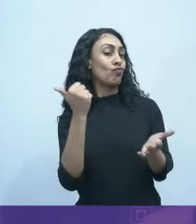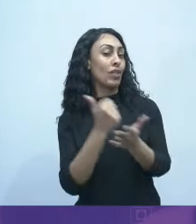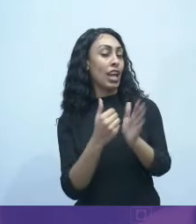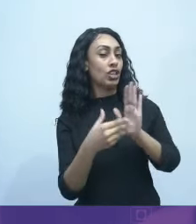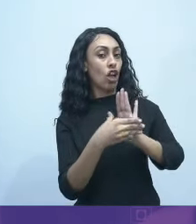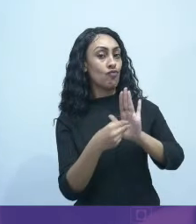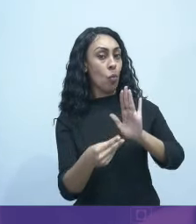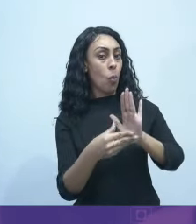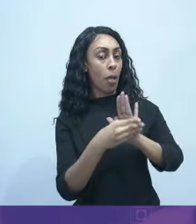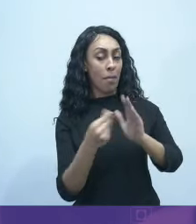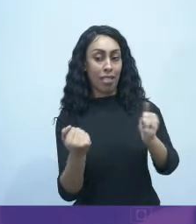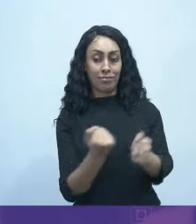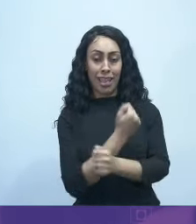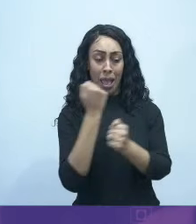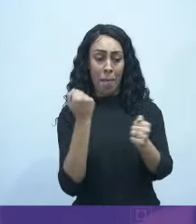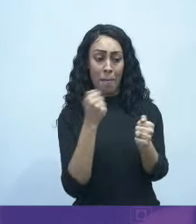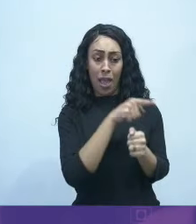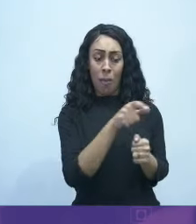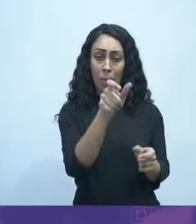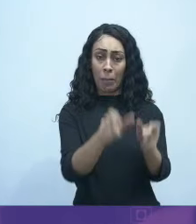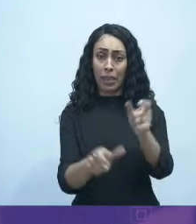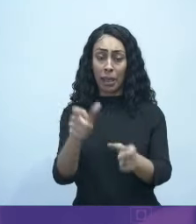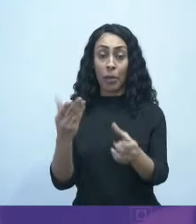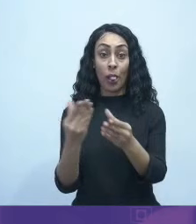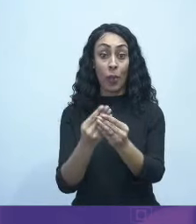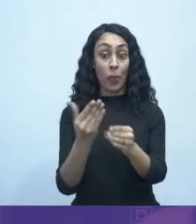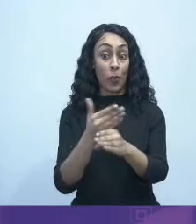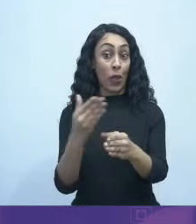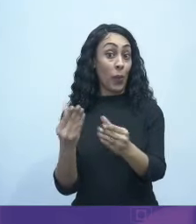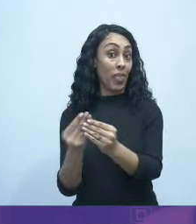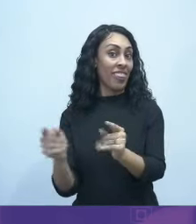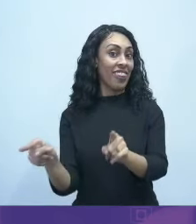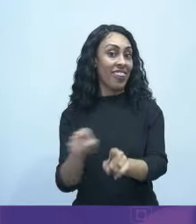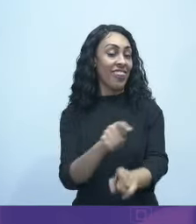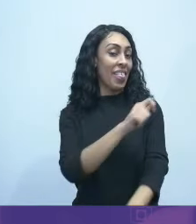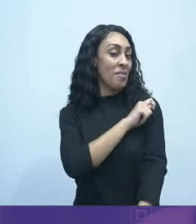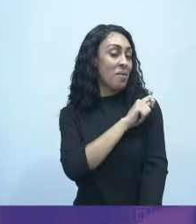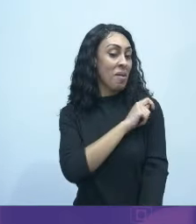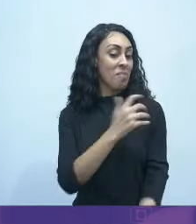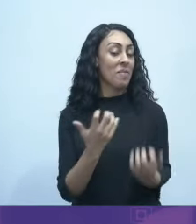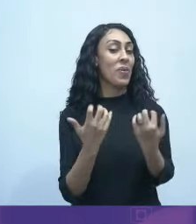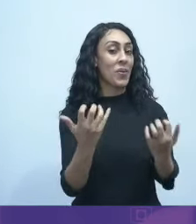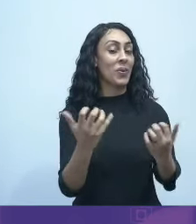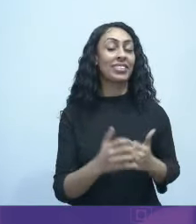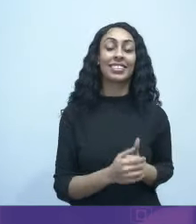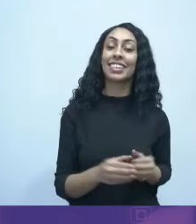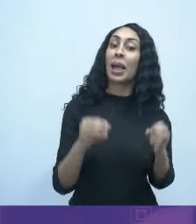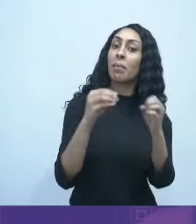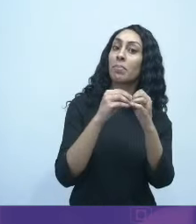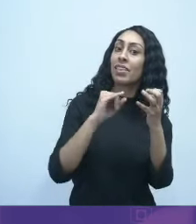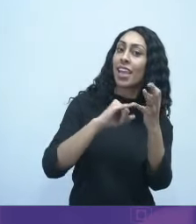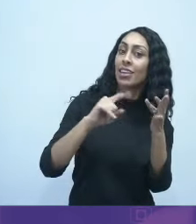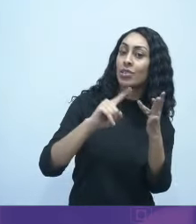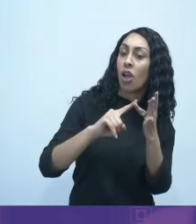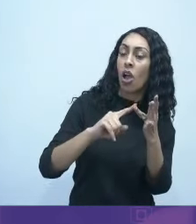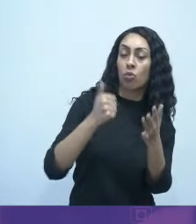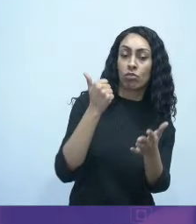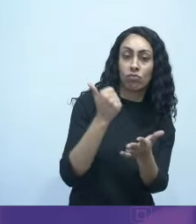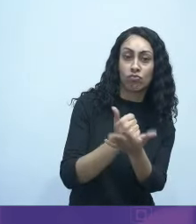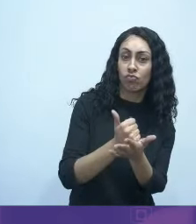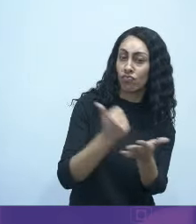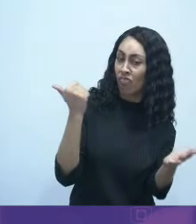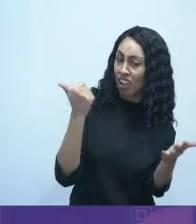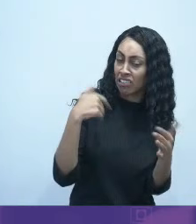seen that empowering the people that they've been working with and our audience members. That's great to hear. And BSO are remarkable in another